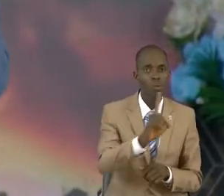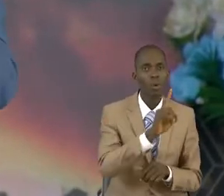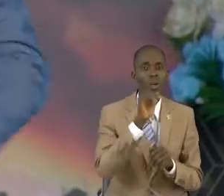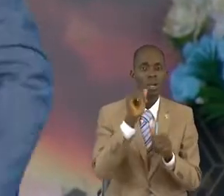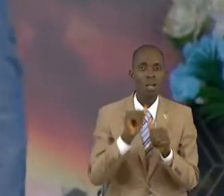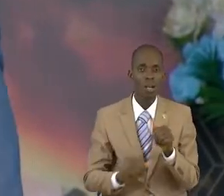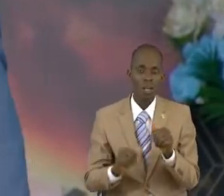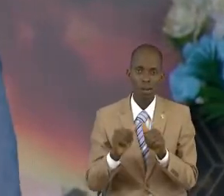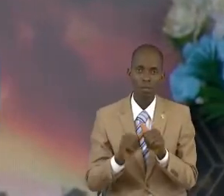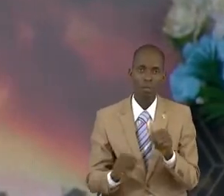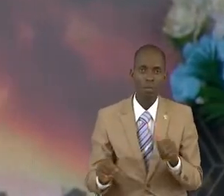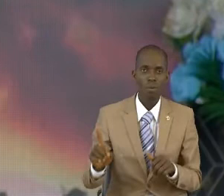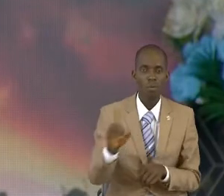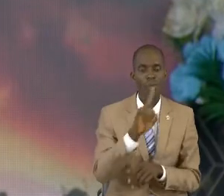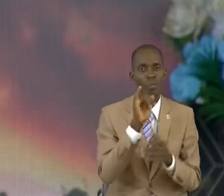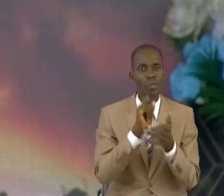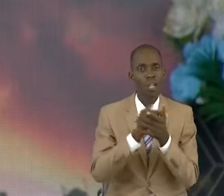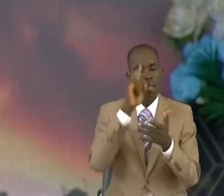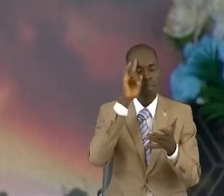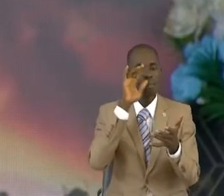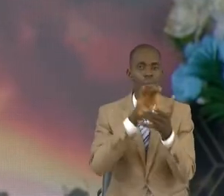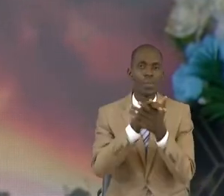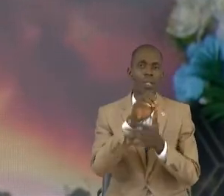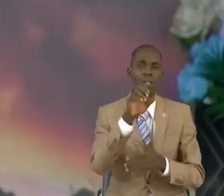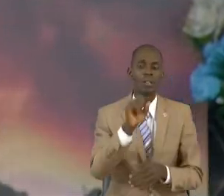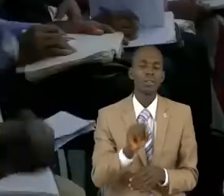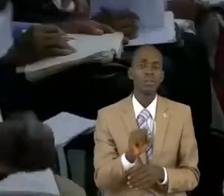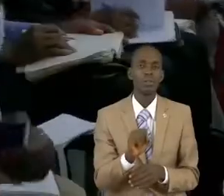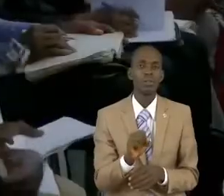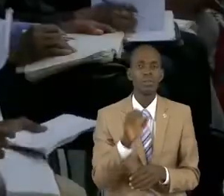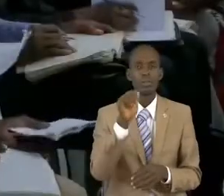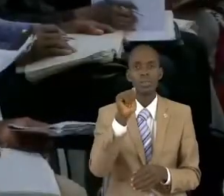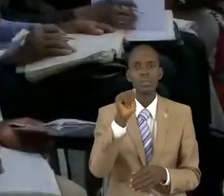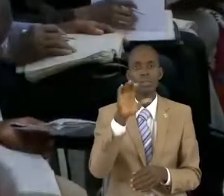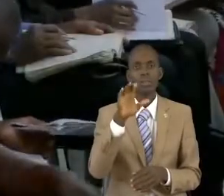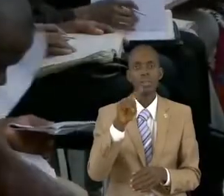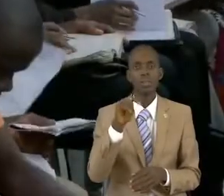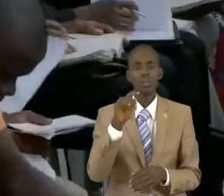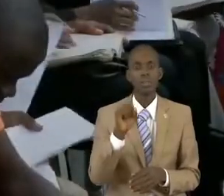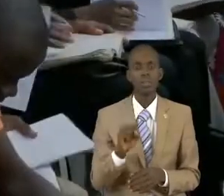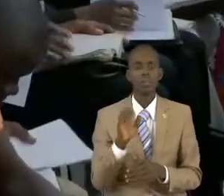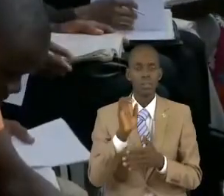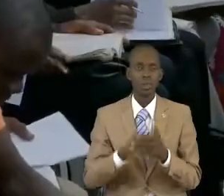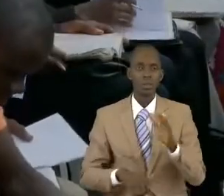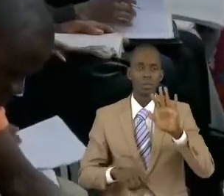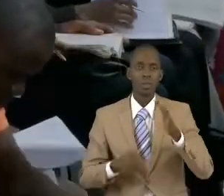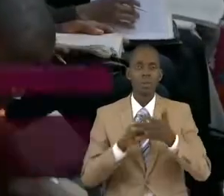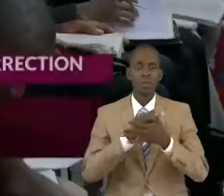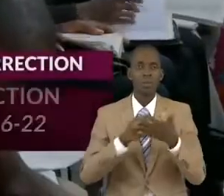everyone that believes. Acts chapter 5, verse 30.